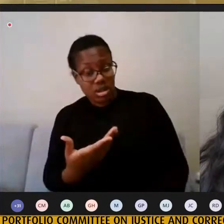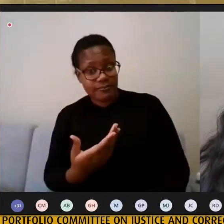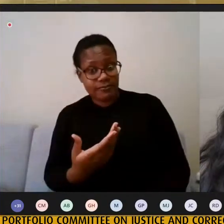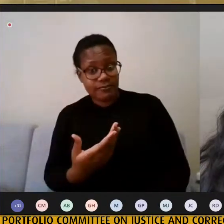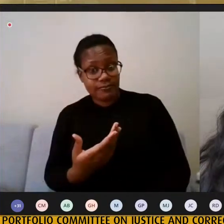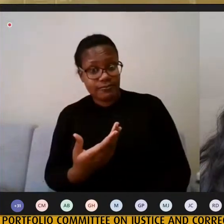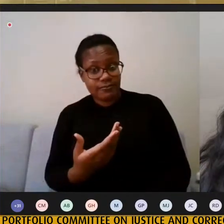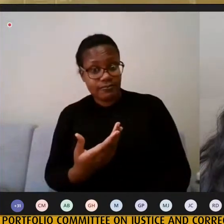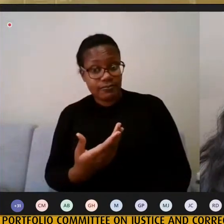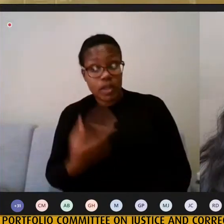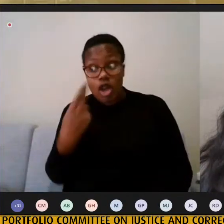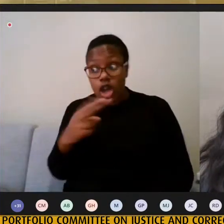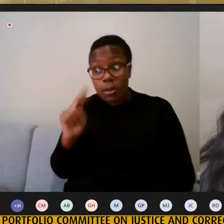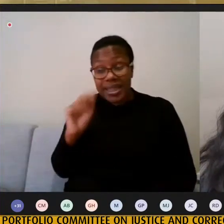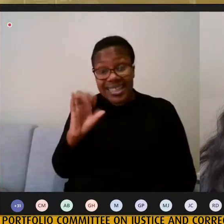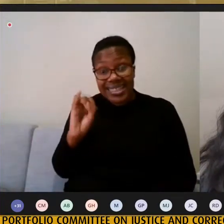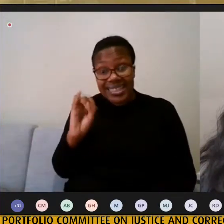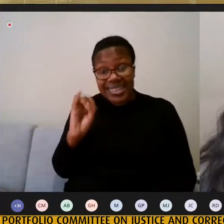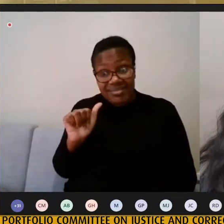Honorable Nita?